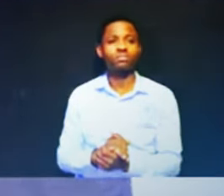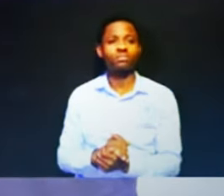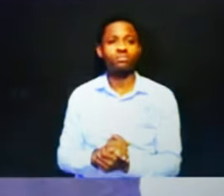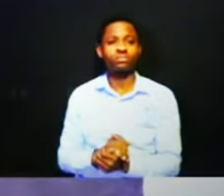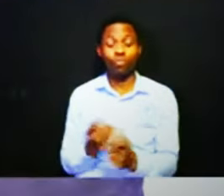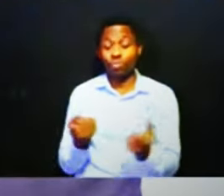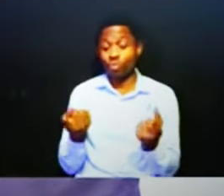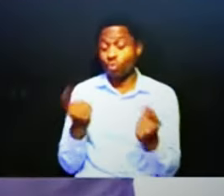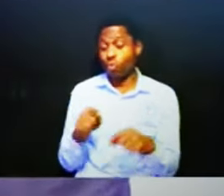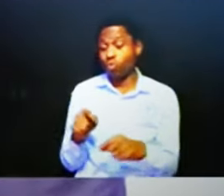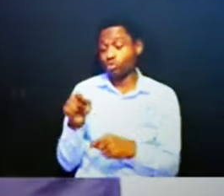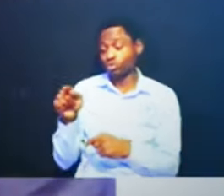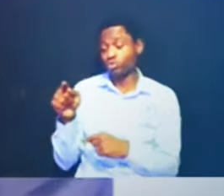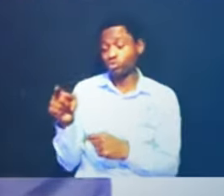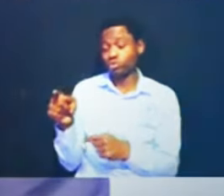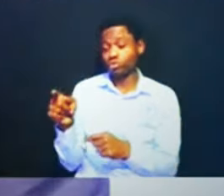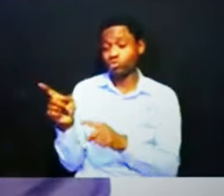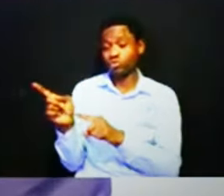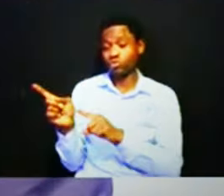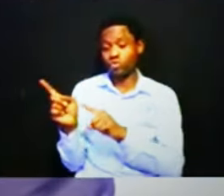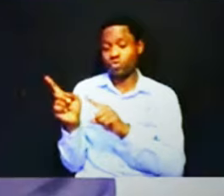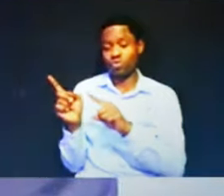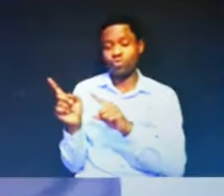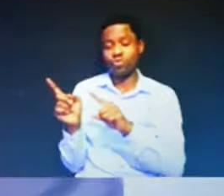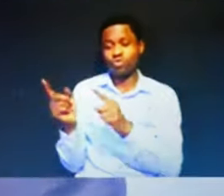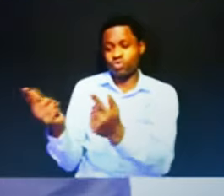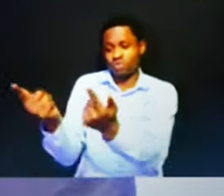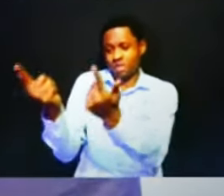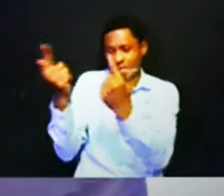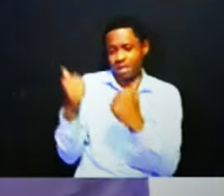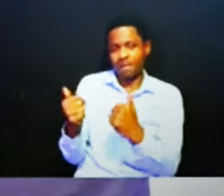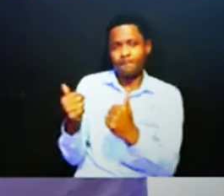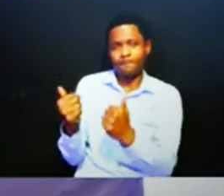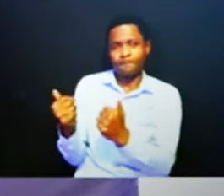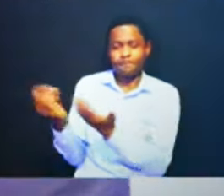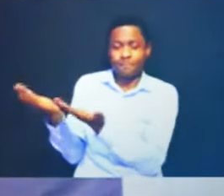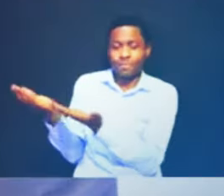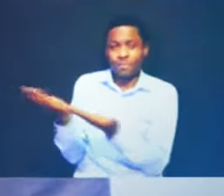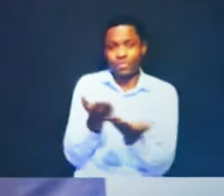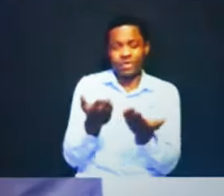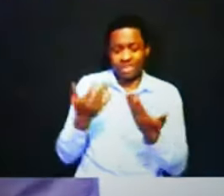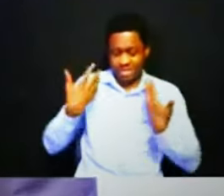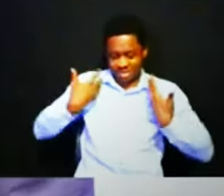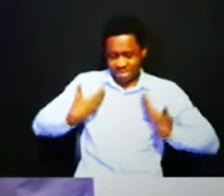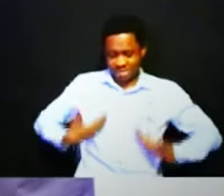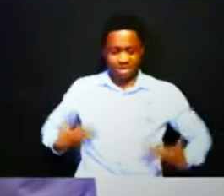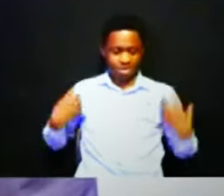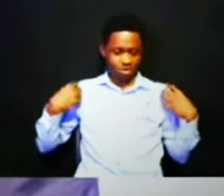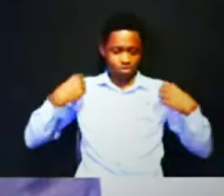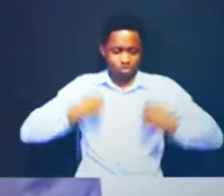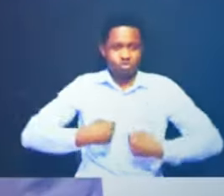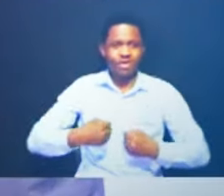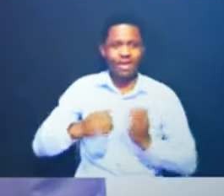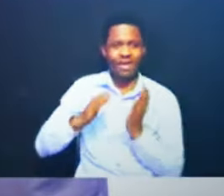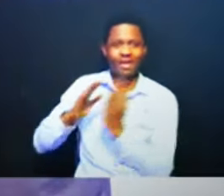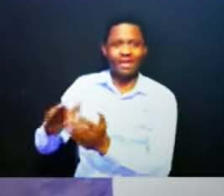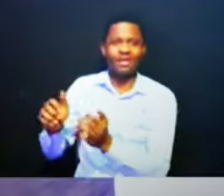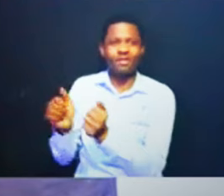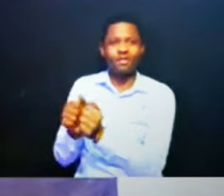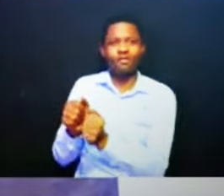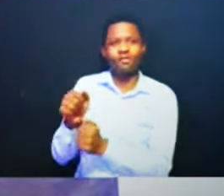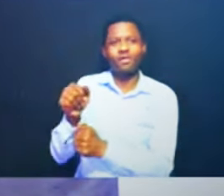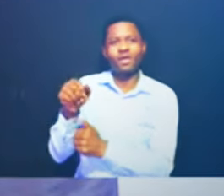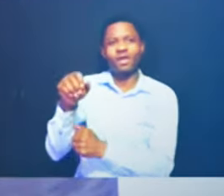When you come, bring the cloak that I left with Capus at Trials, and my